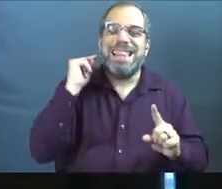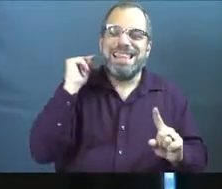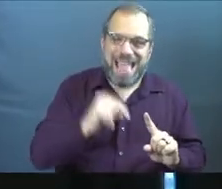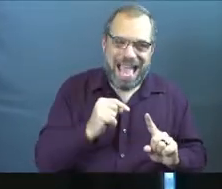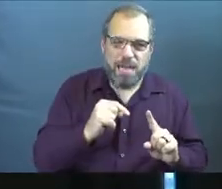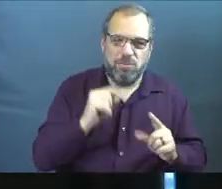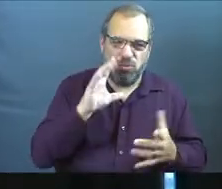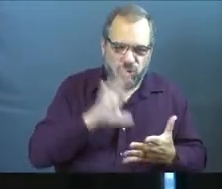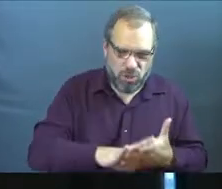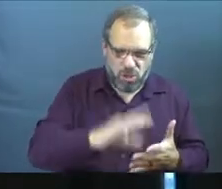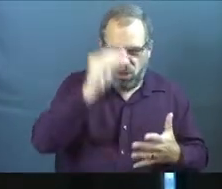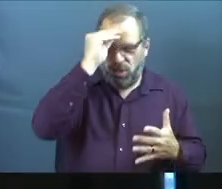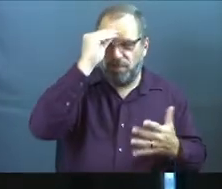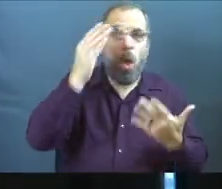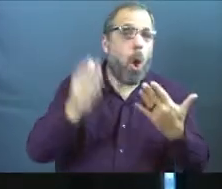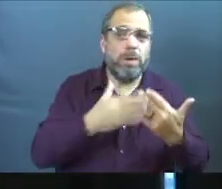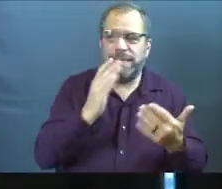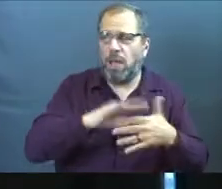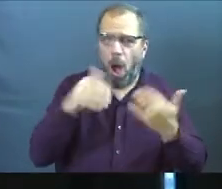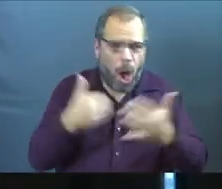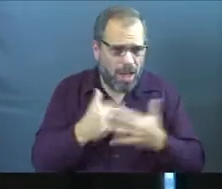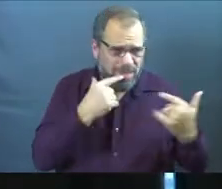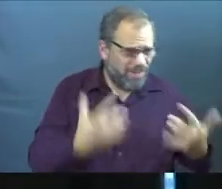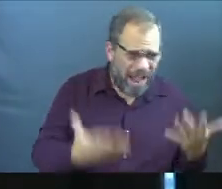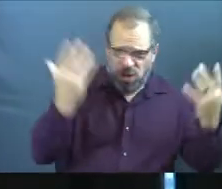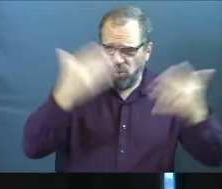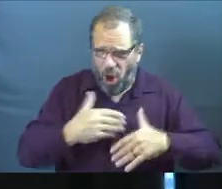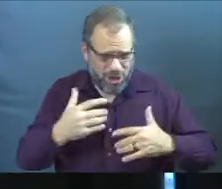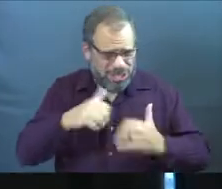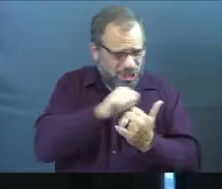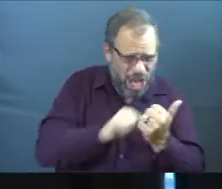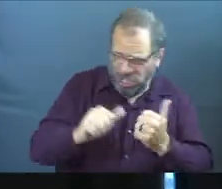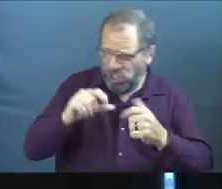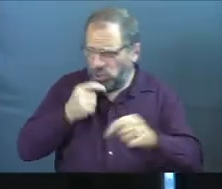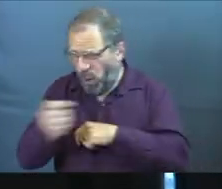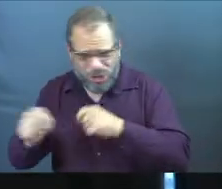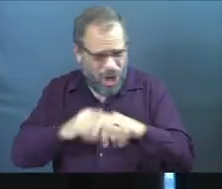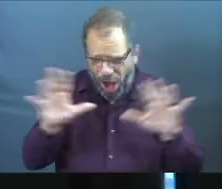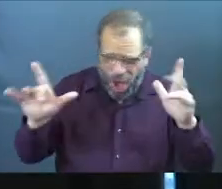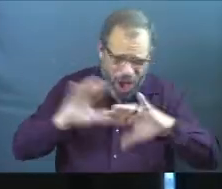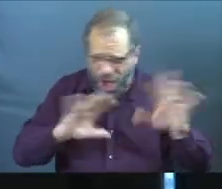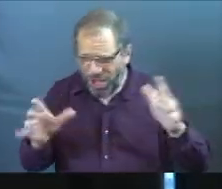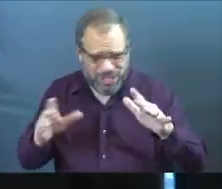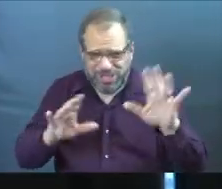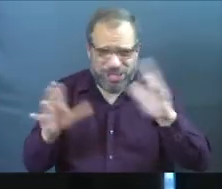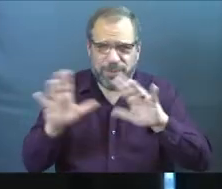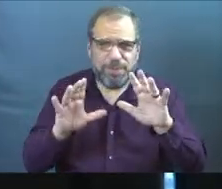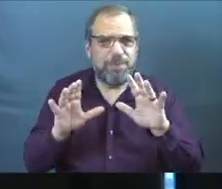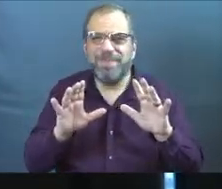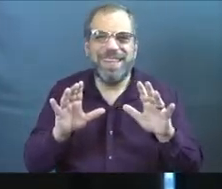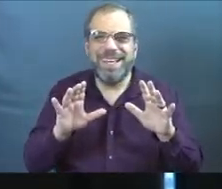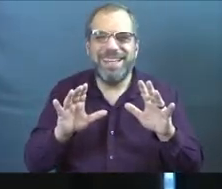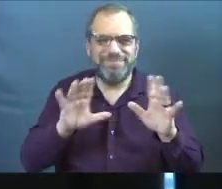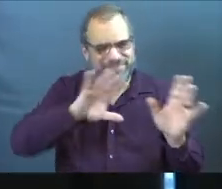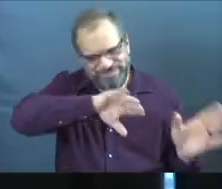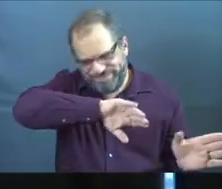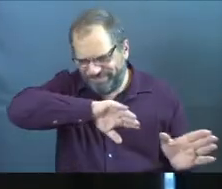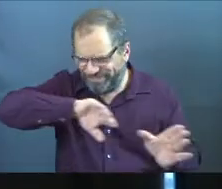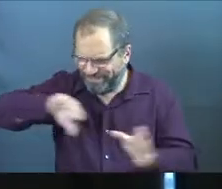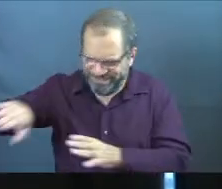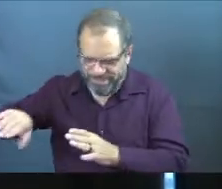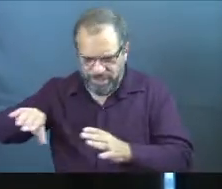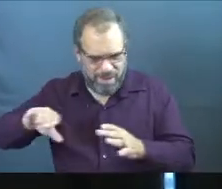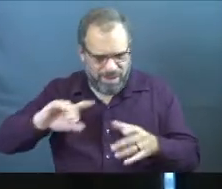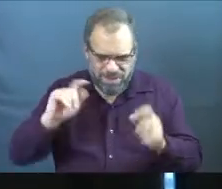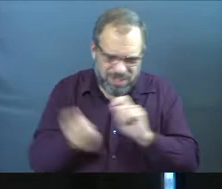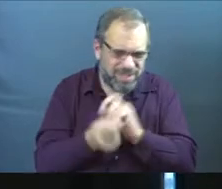really take away from it. It's easy to get caught up on the fire and the darkness, and you're like, oh, the torture. I don't know what torment. What is this? And sometimes we get super dark with it, and we